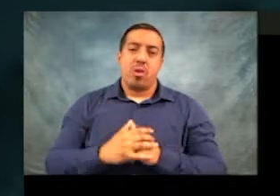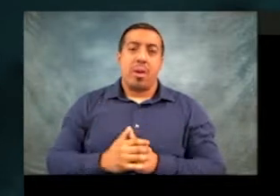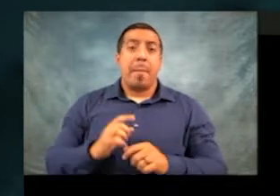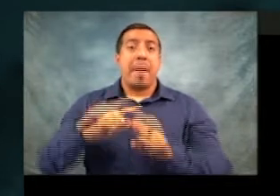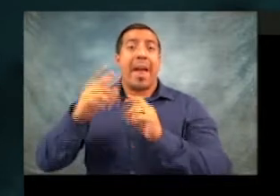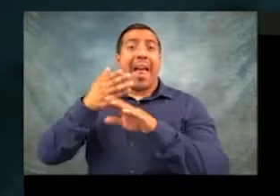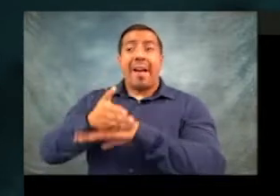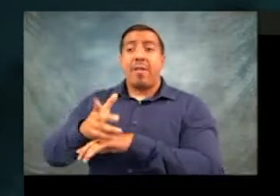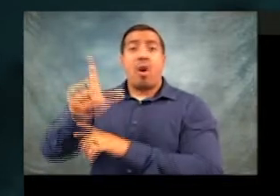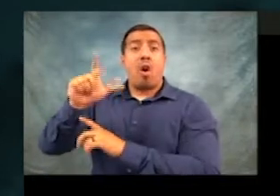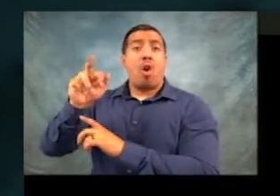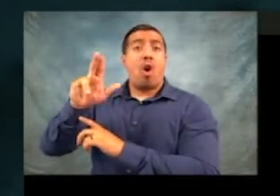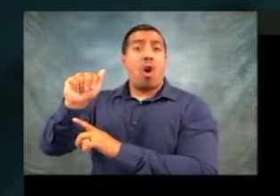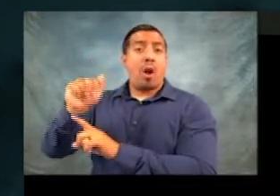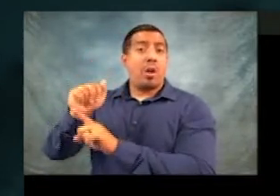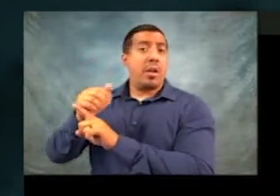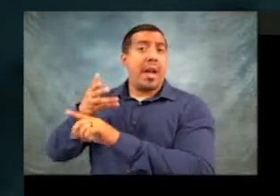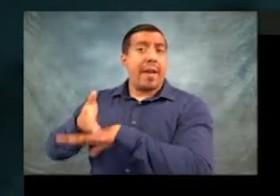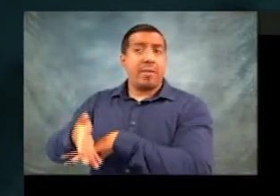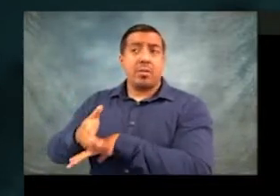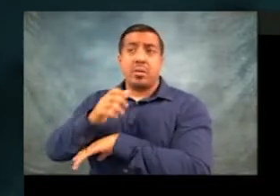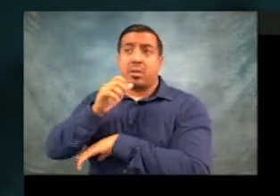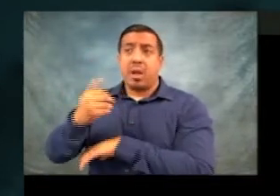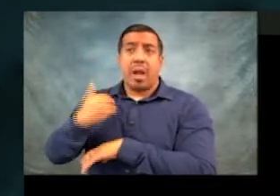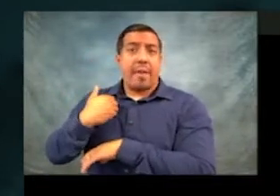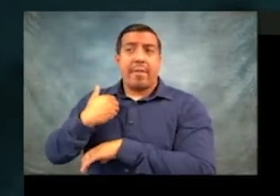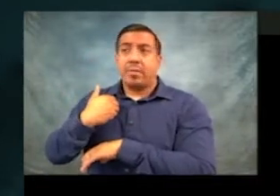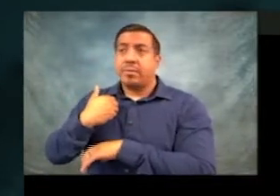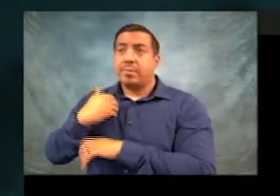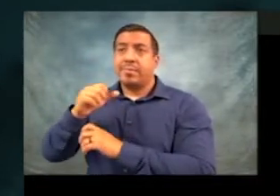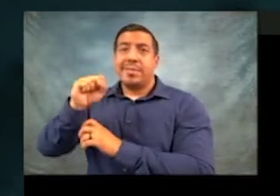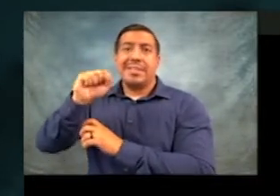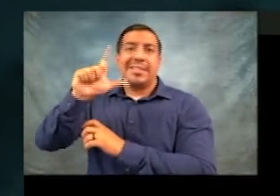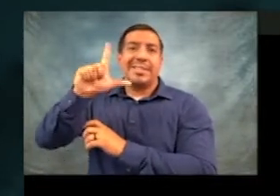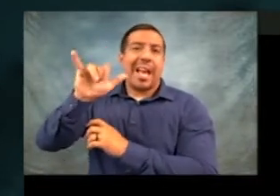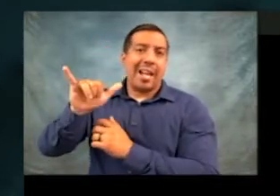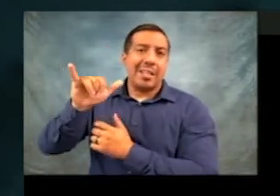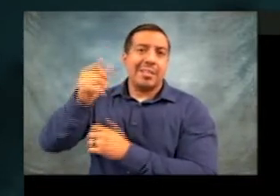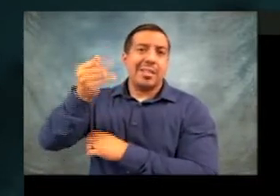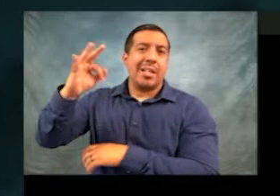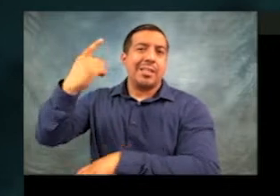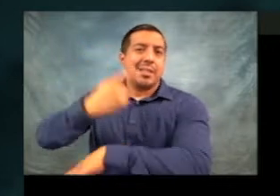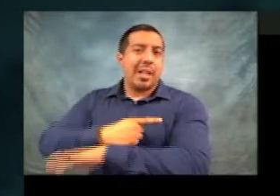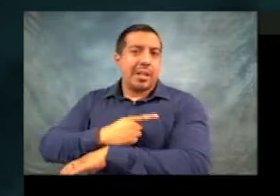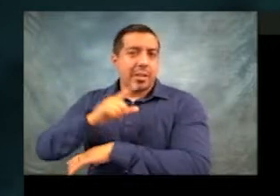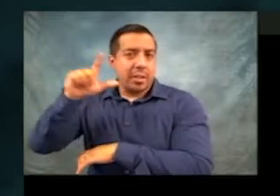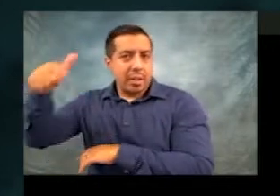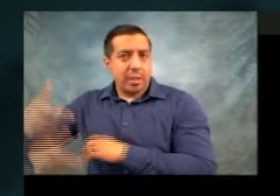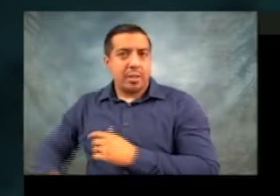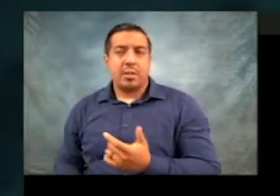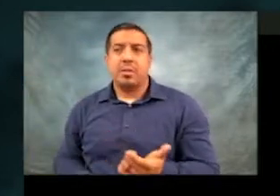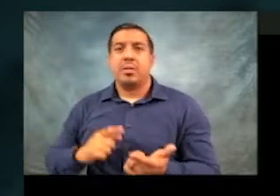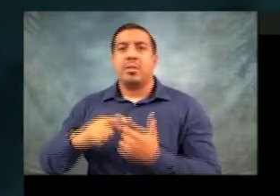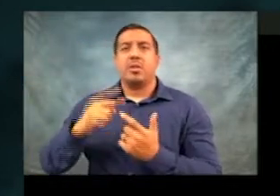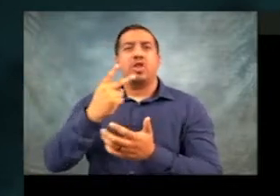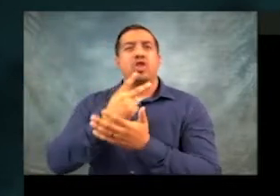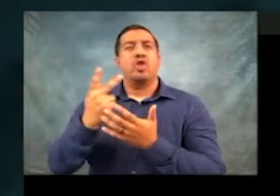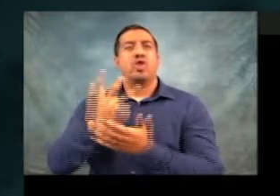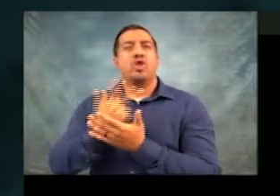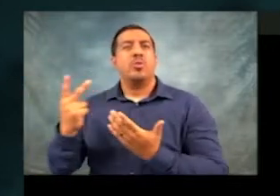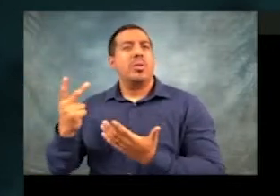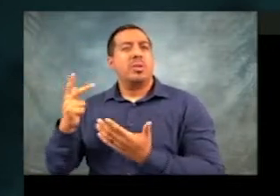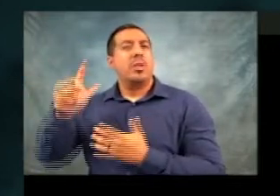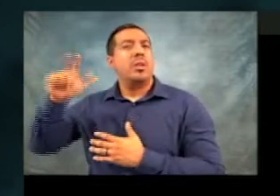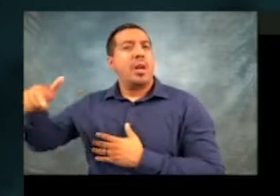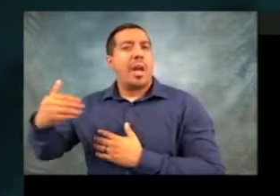after Laura, there wasn't a tremendous gap before we had Sally, 19 days, and then about a couple of weeks, 3 weeks before we